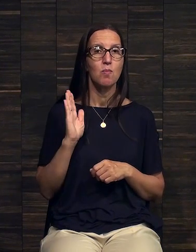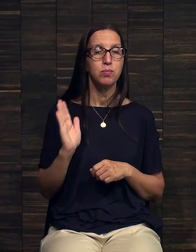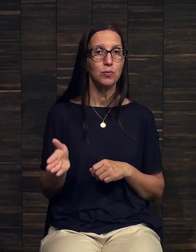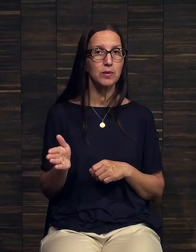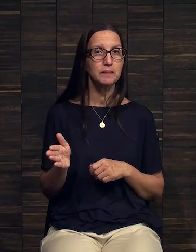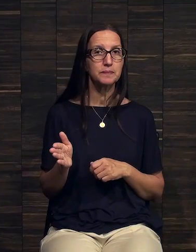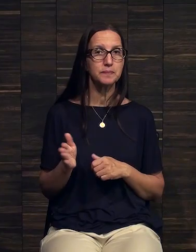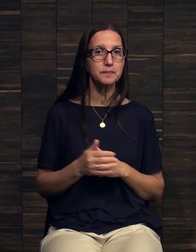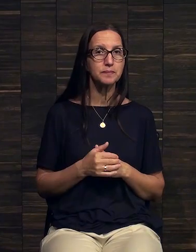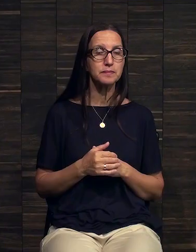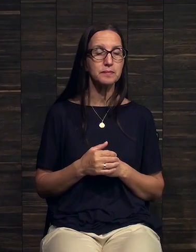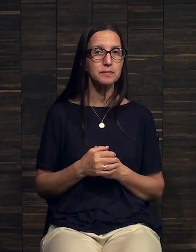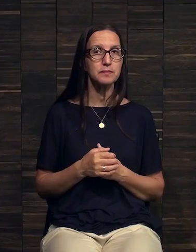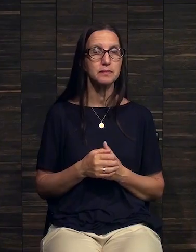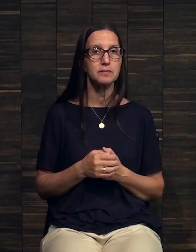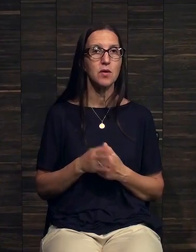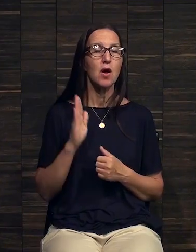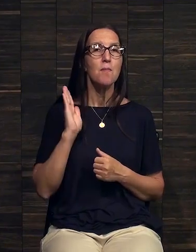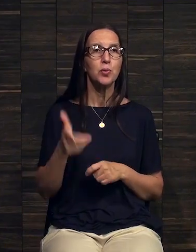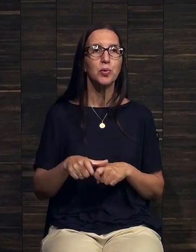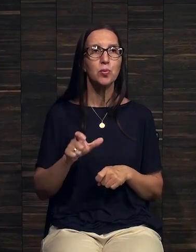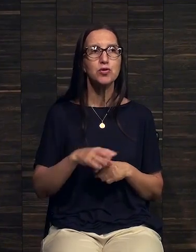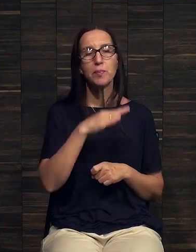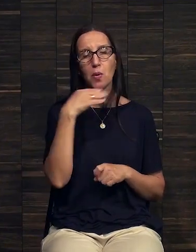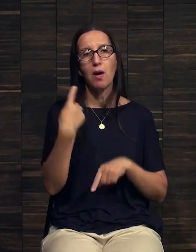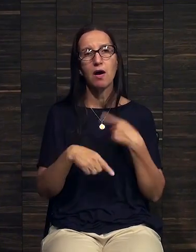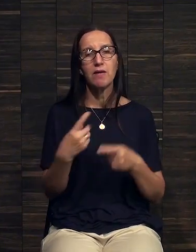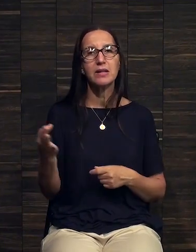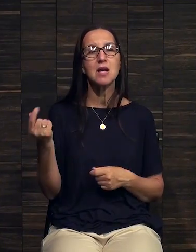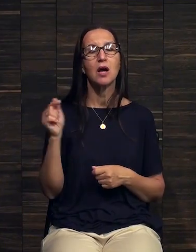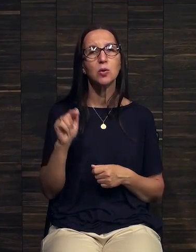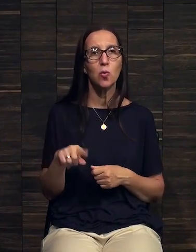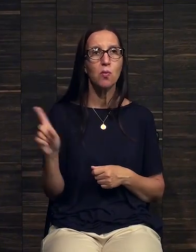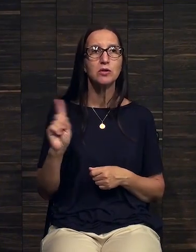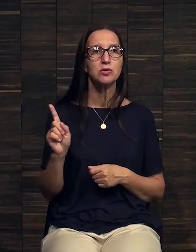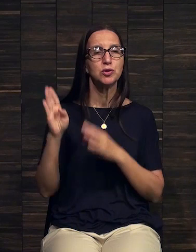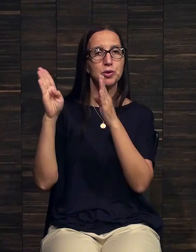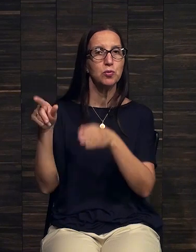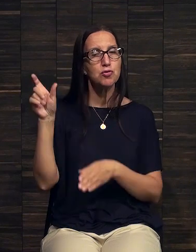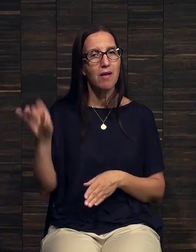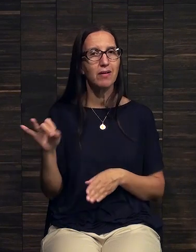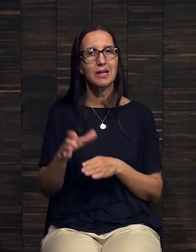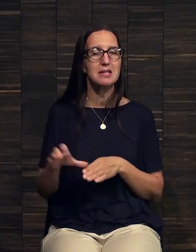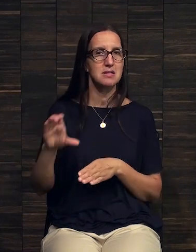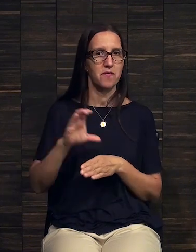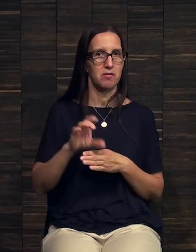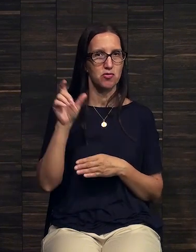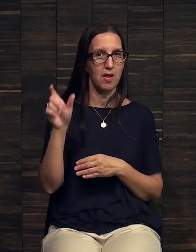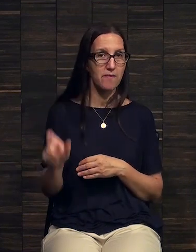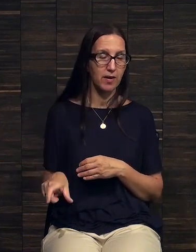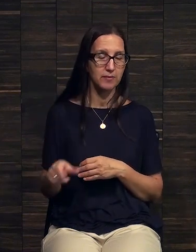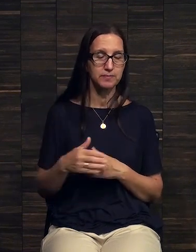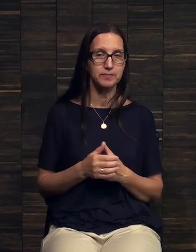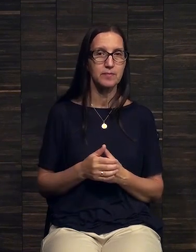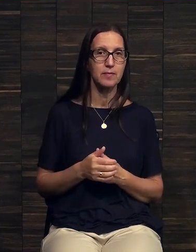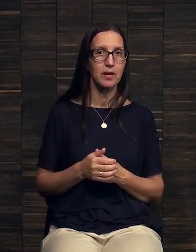focusing on the fact that Lex Luthor is a human being, and they will be talking a lot on humans